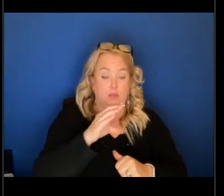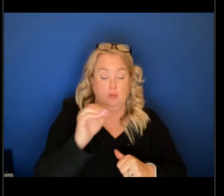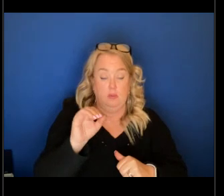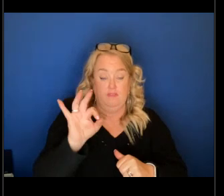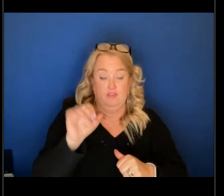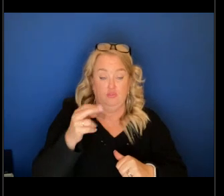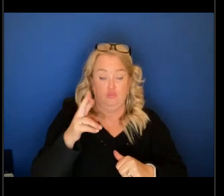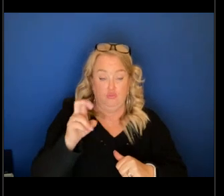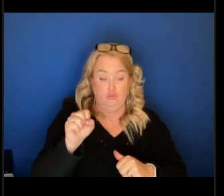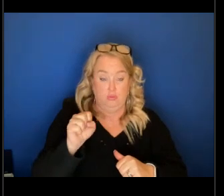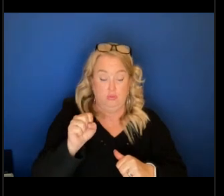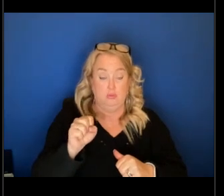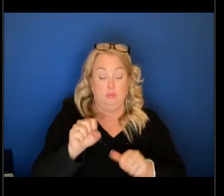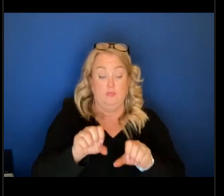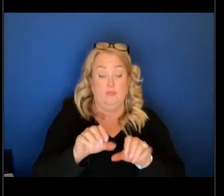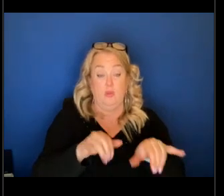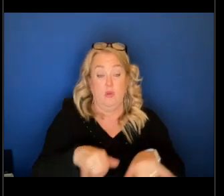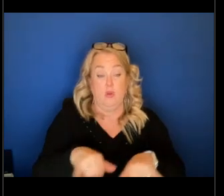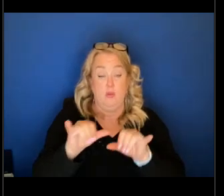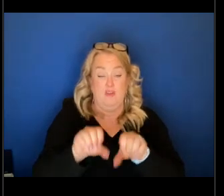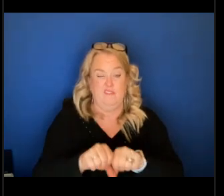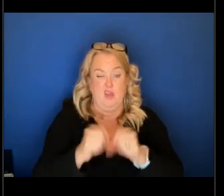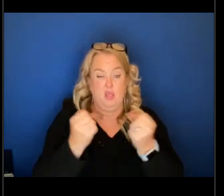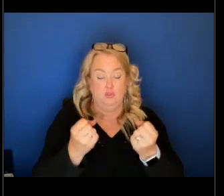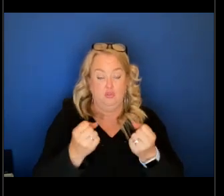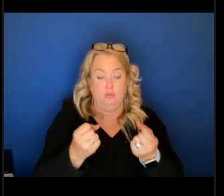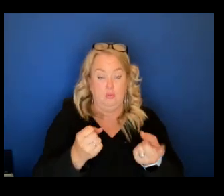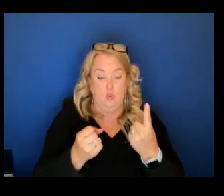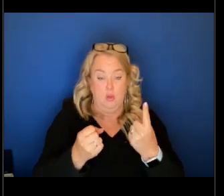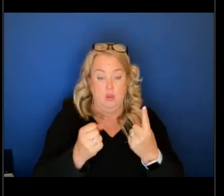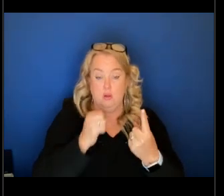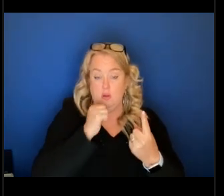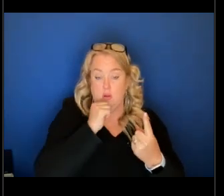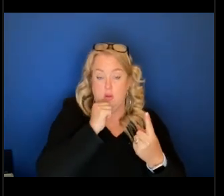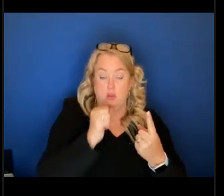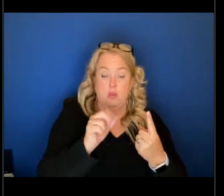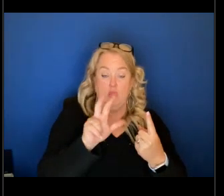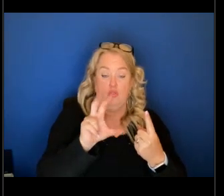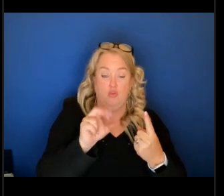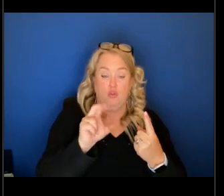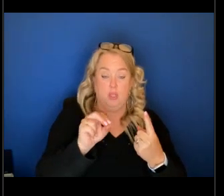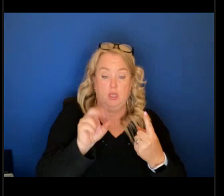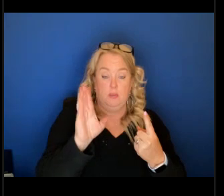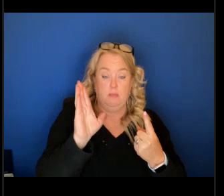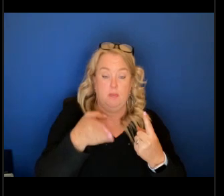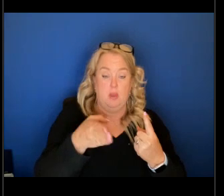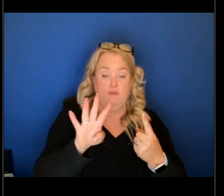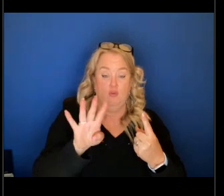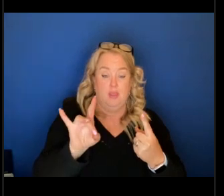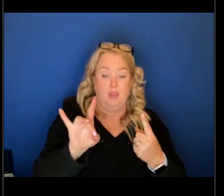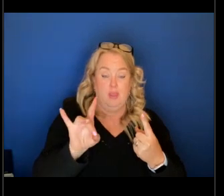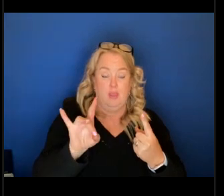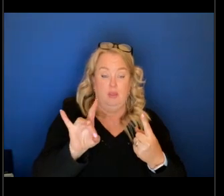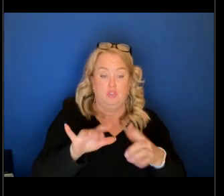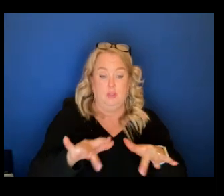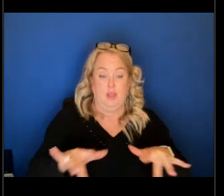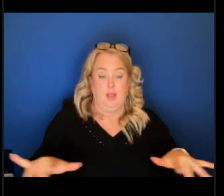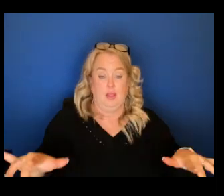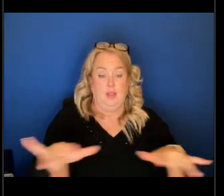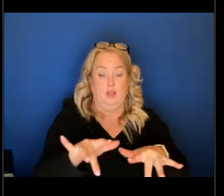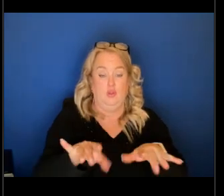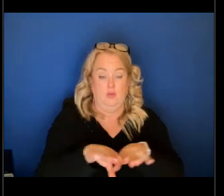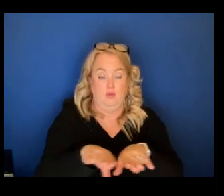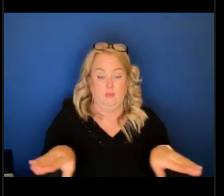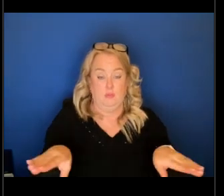Common violation 1, no 30-inch by 48-inch clear floor space parallel